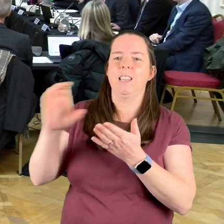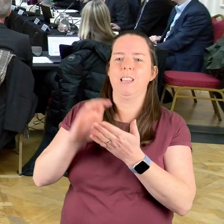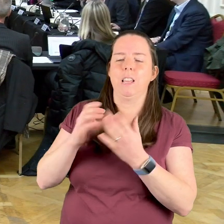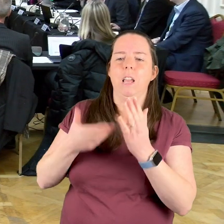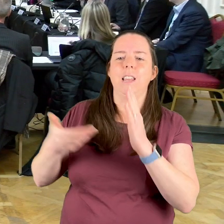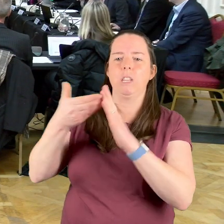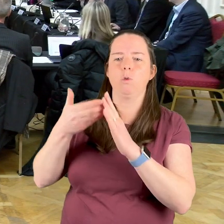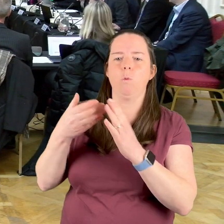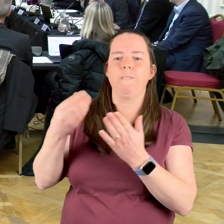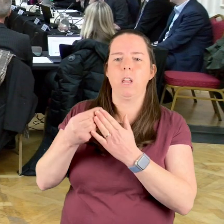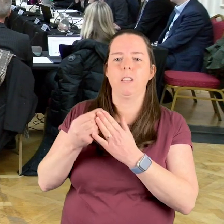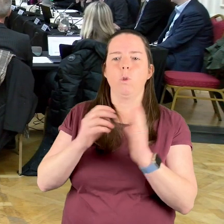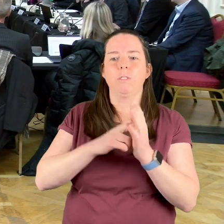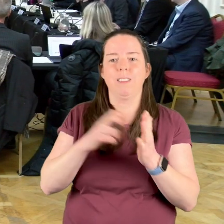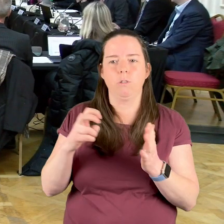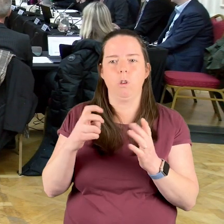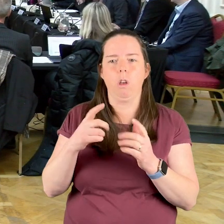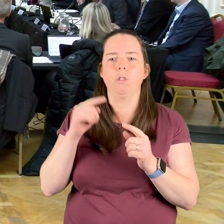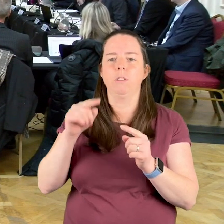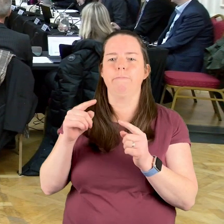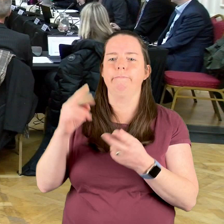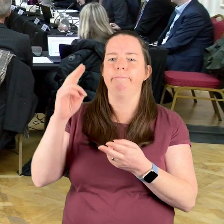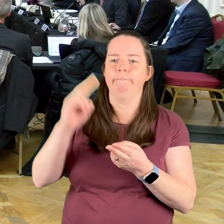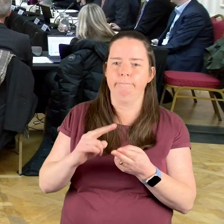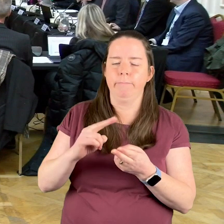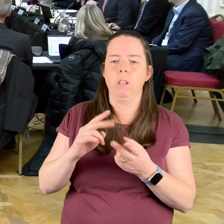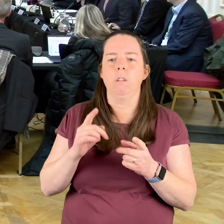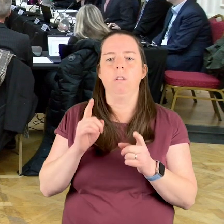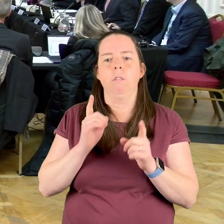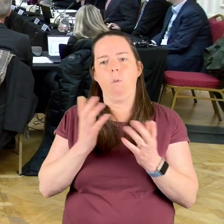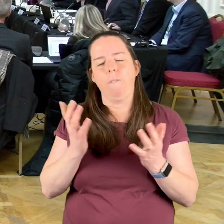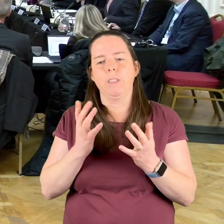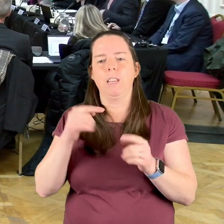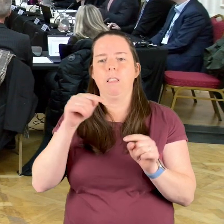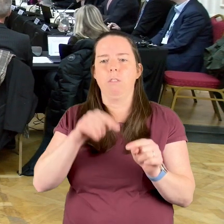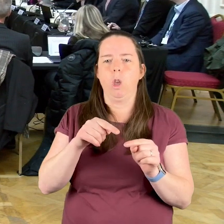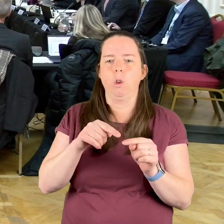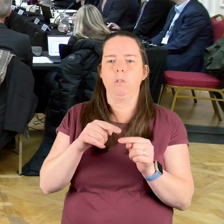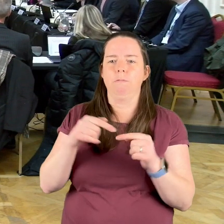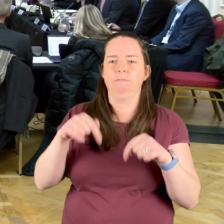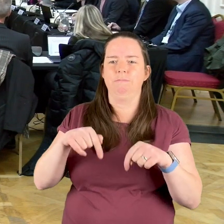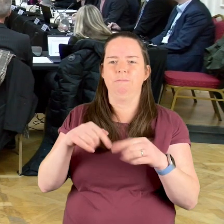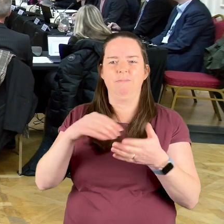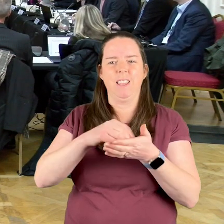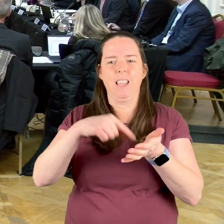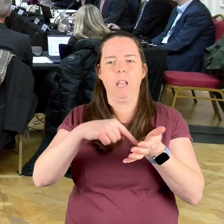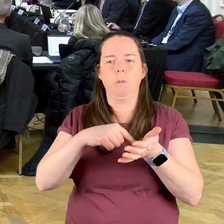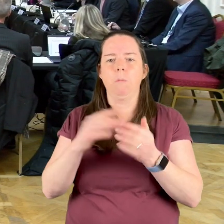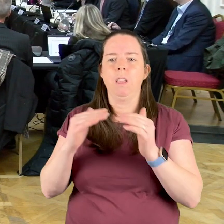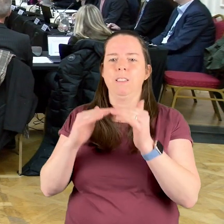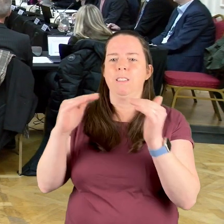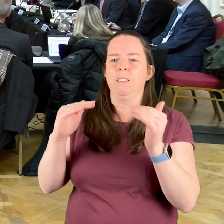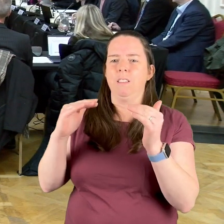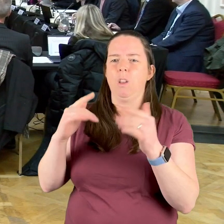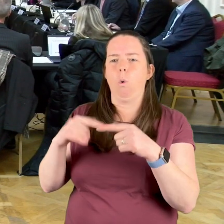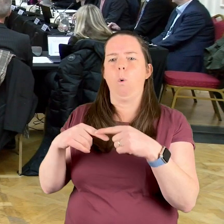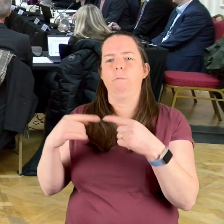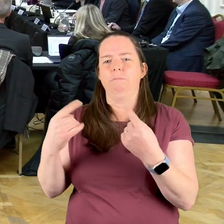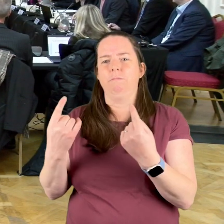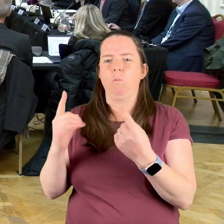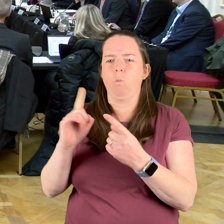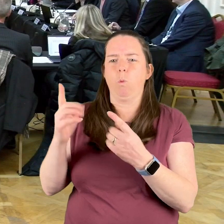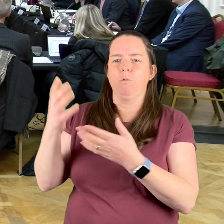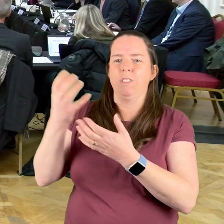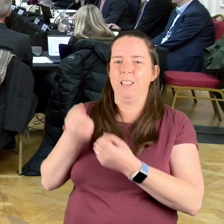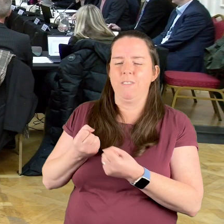for the discharge that have come down, and obviously those are within here, but it's an equal and opposite of we're receiving it and then spending it to ensure